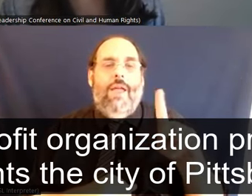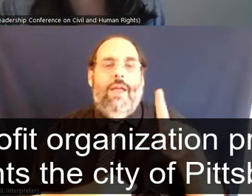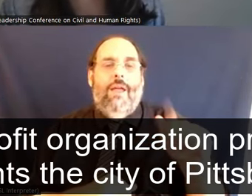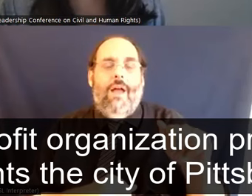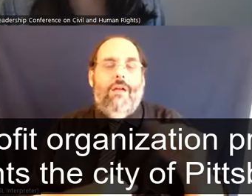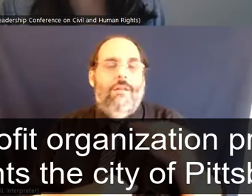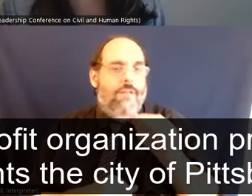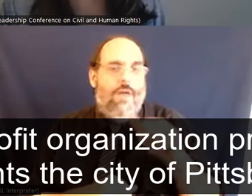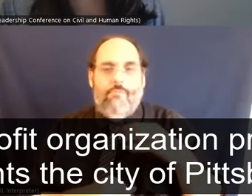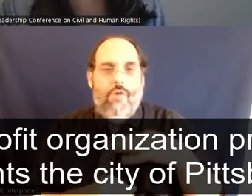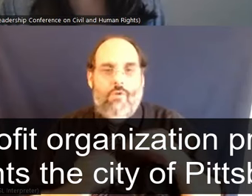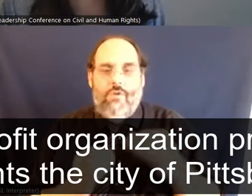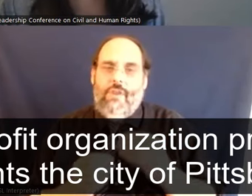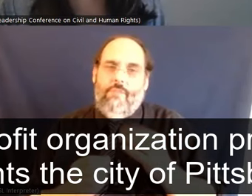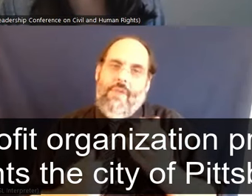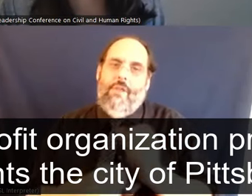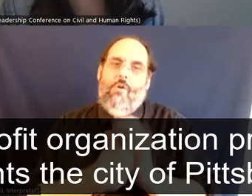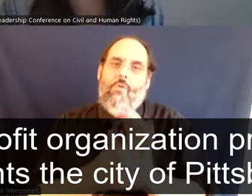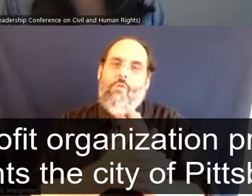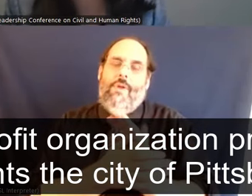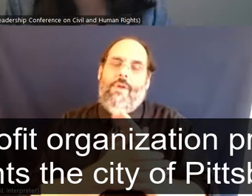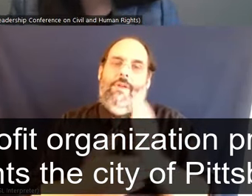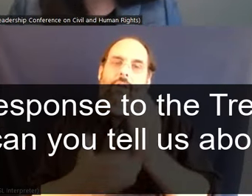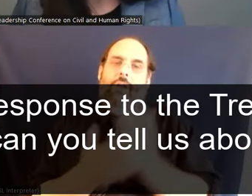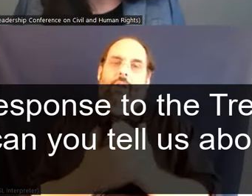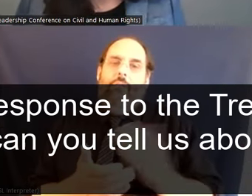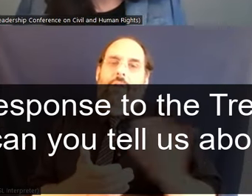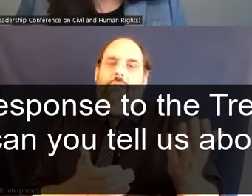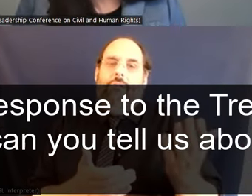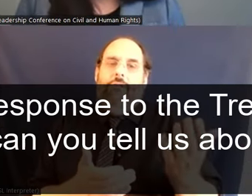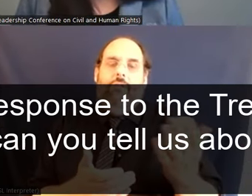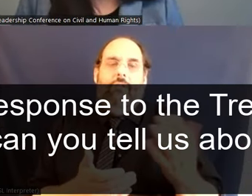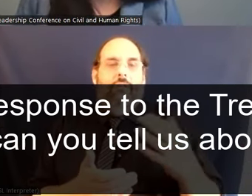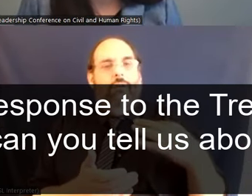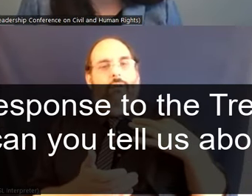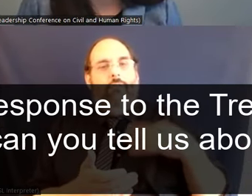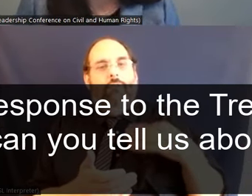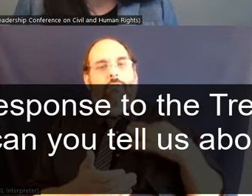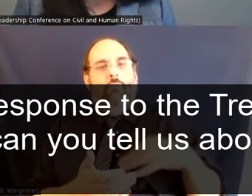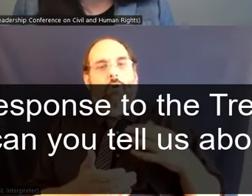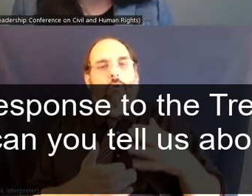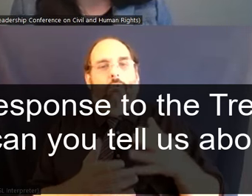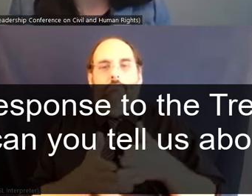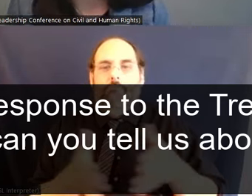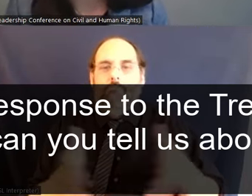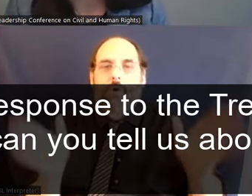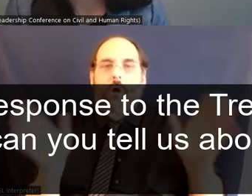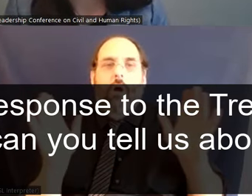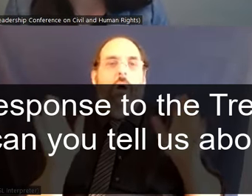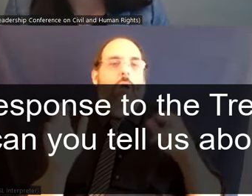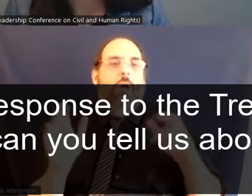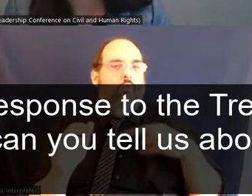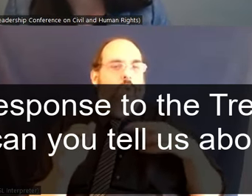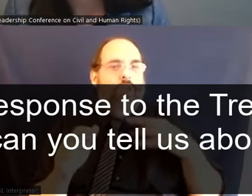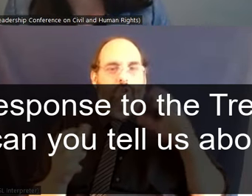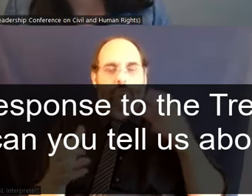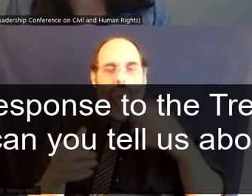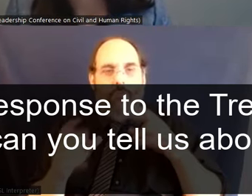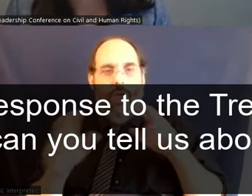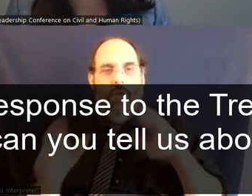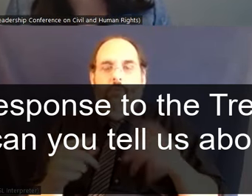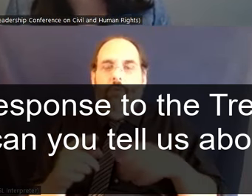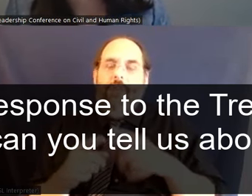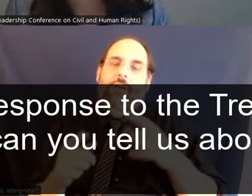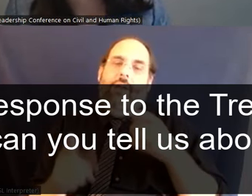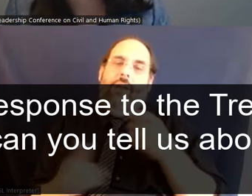a film that documents the city of Pittsburgh's powerful community response to the Tree of Life attack. Mr. Kaleka, can you